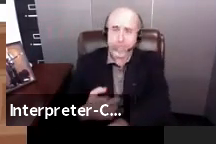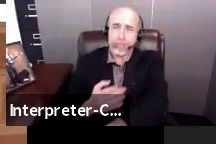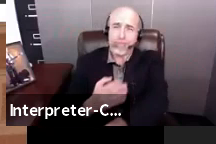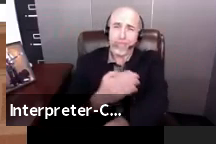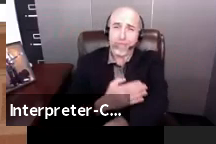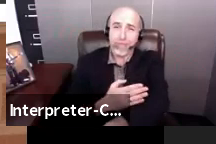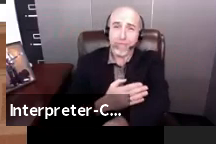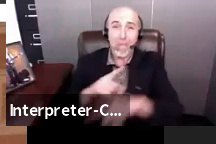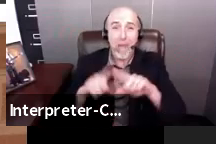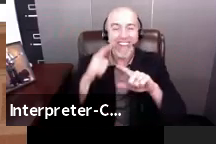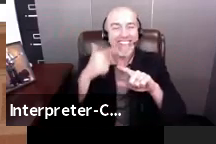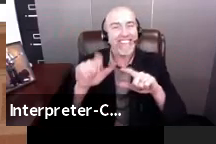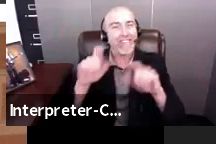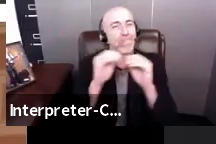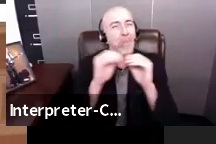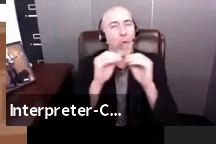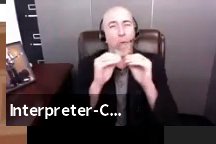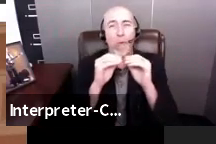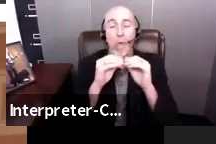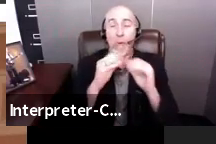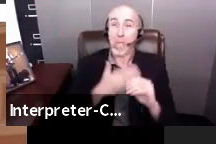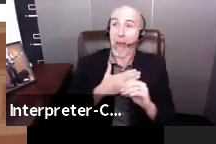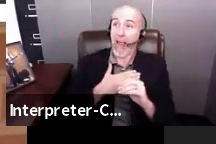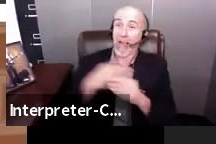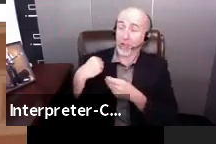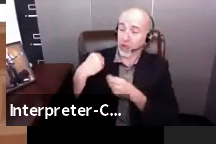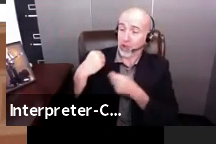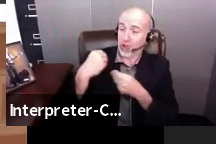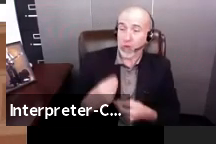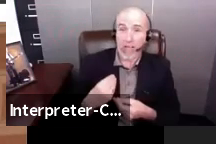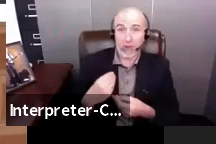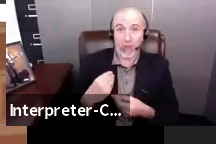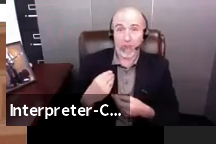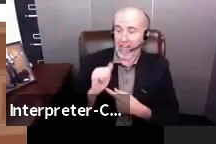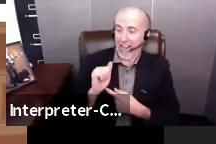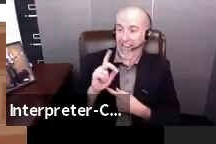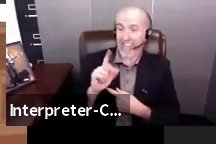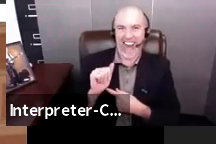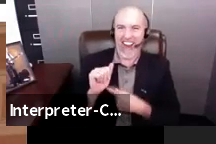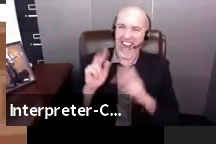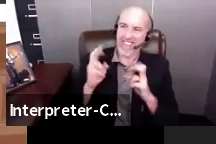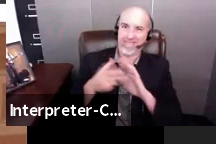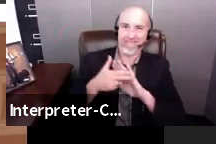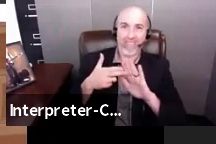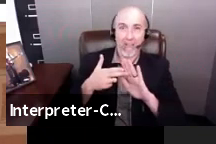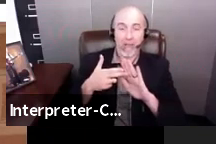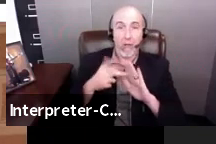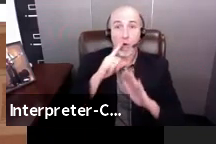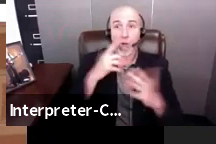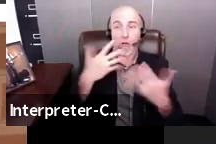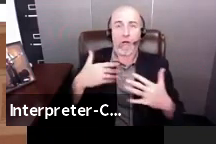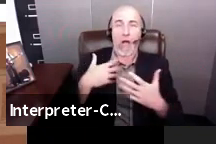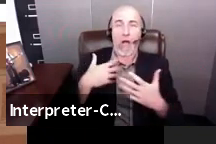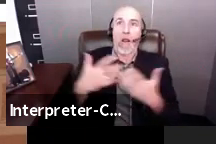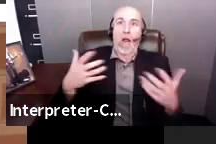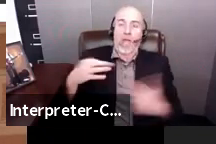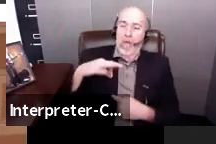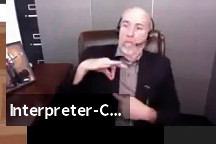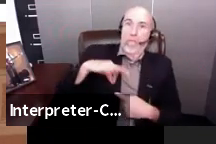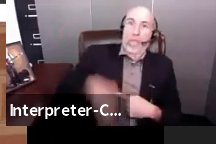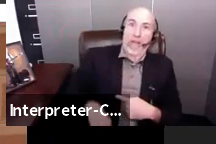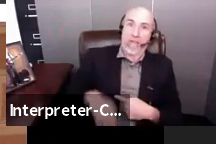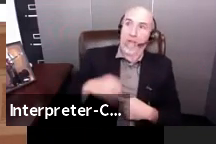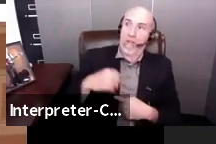go. My generation, Generation ADA, has benefited greatly from the passage